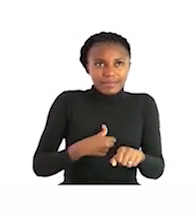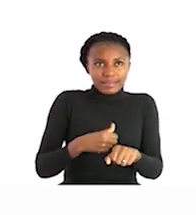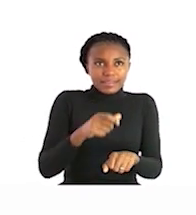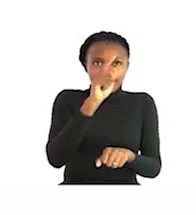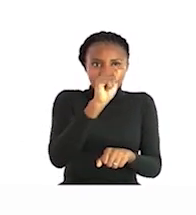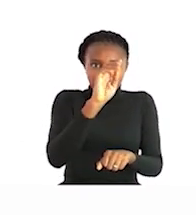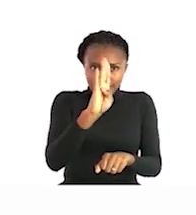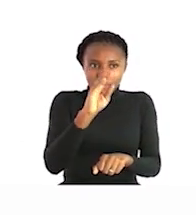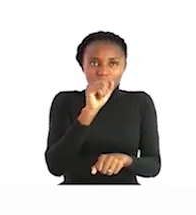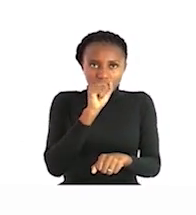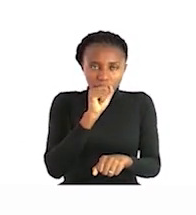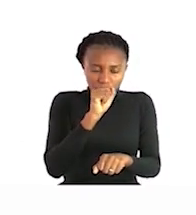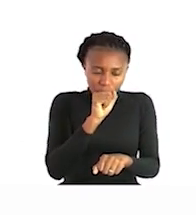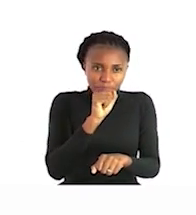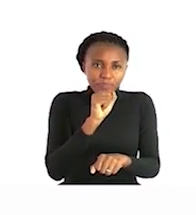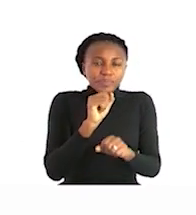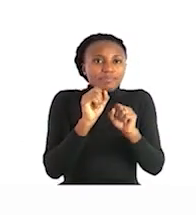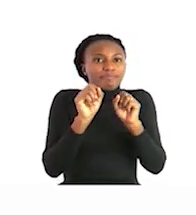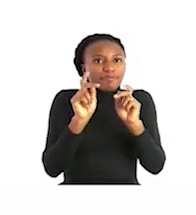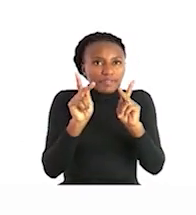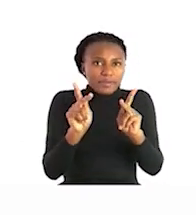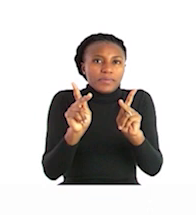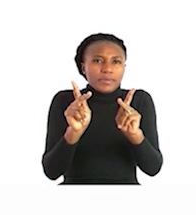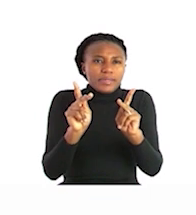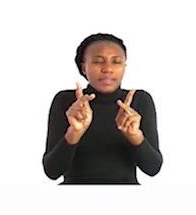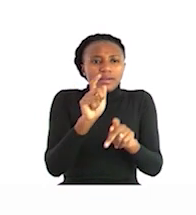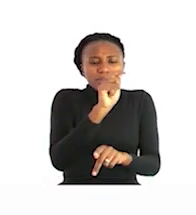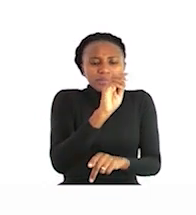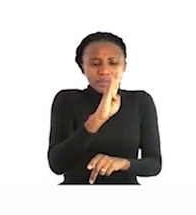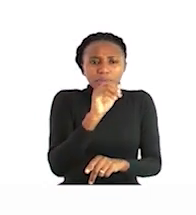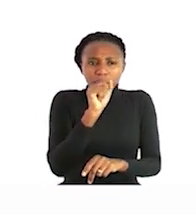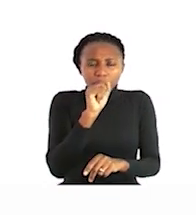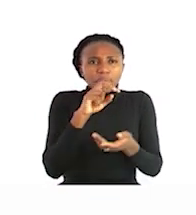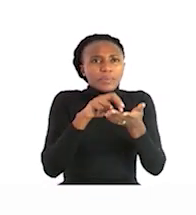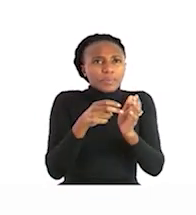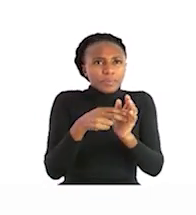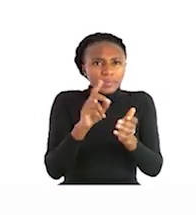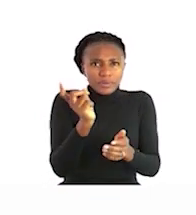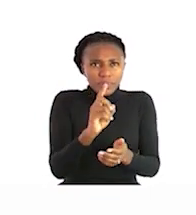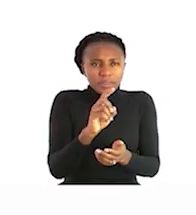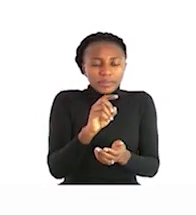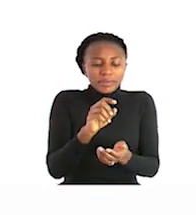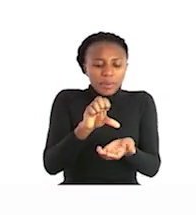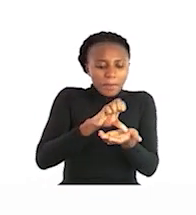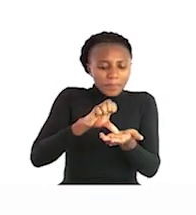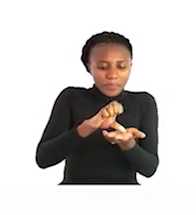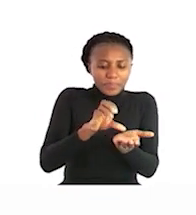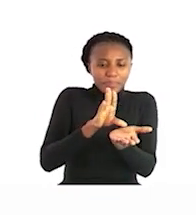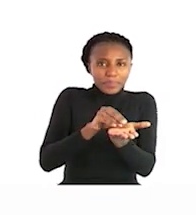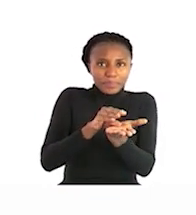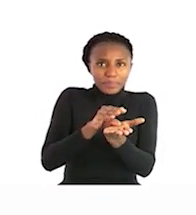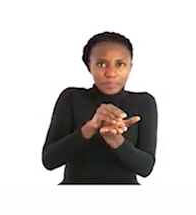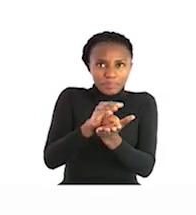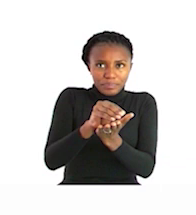disease is TB or tuberculosis. What is tuberculosis or what is TB? TB